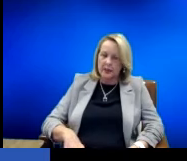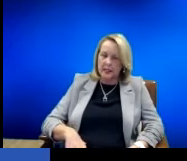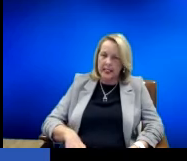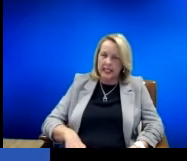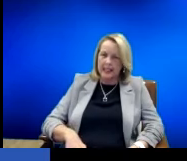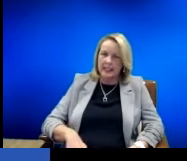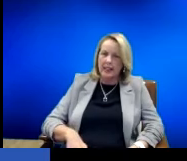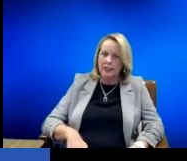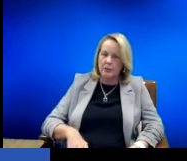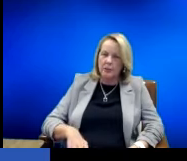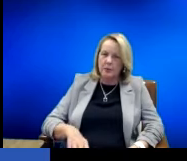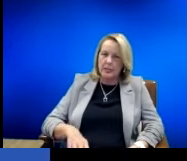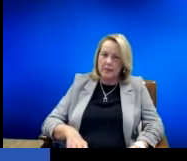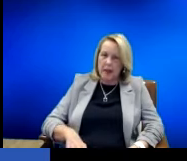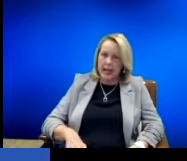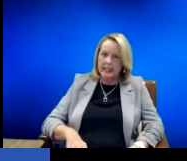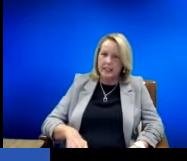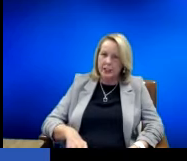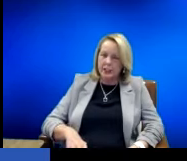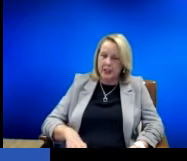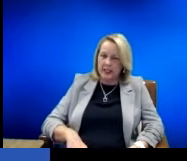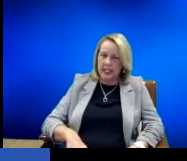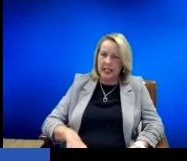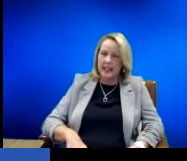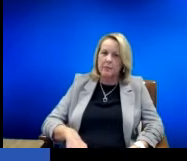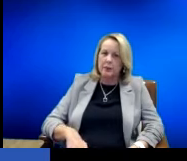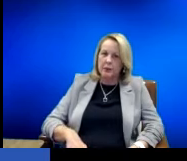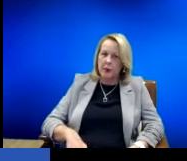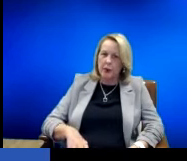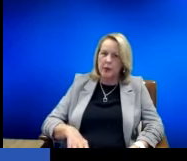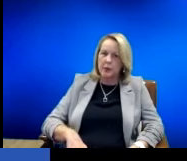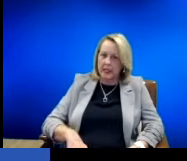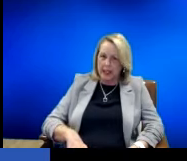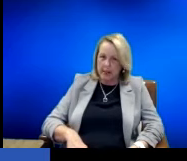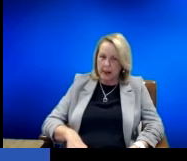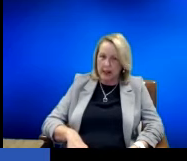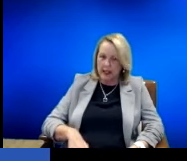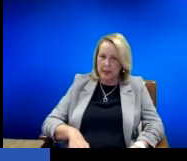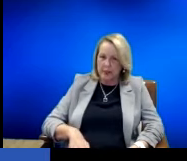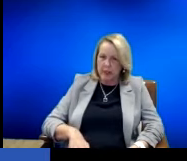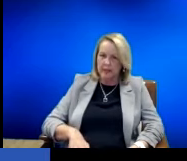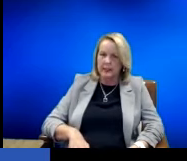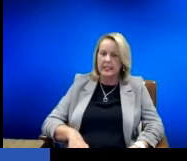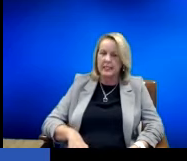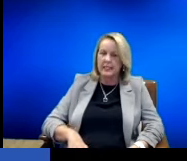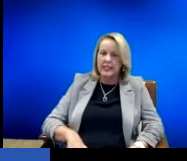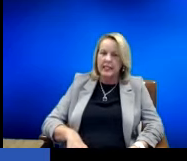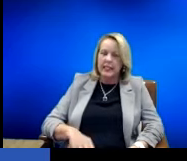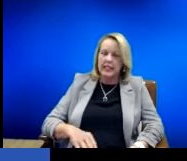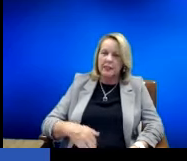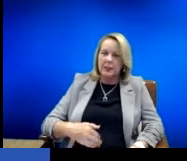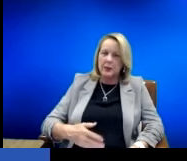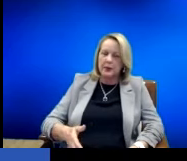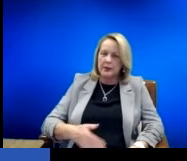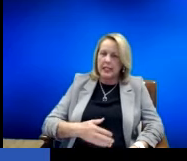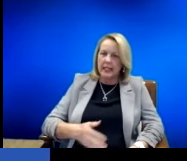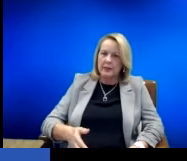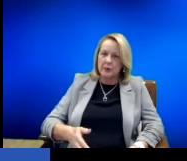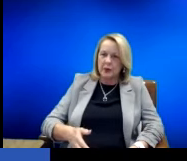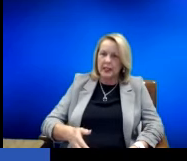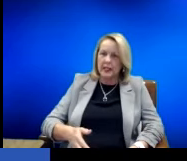that $100,000 would be the max that you could save before it would impact your benefits. If